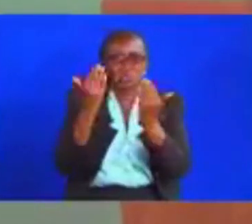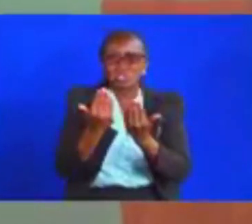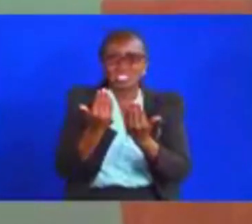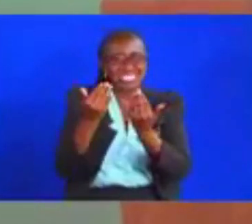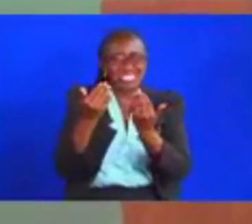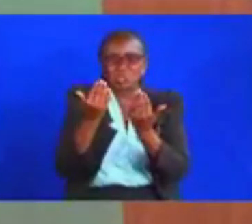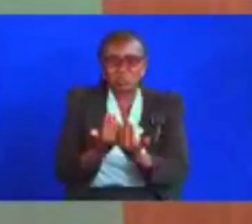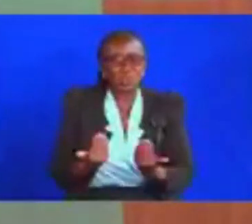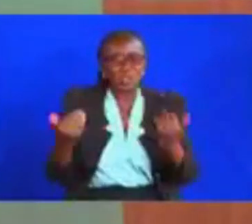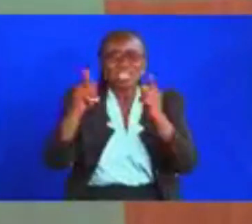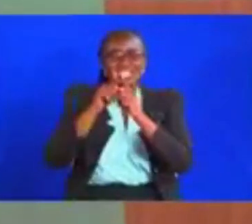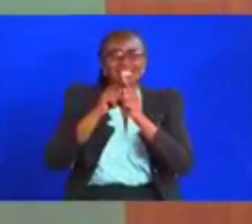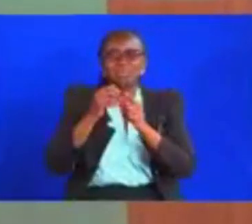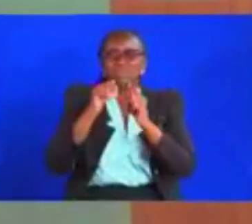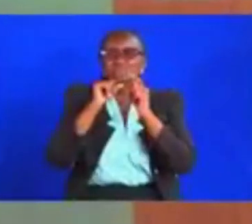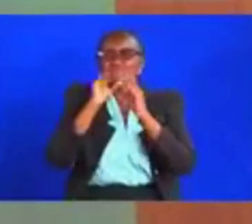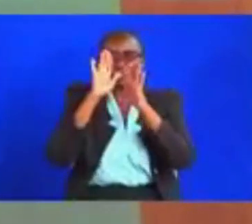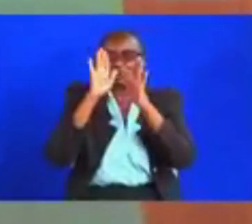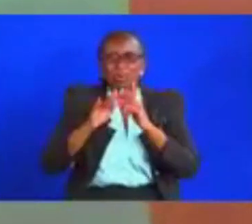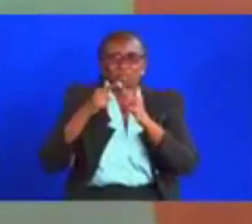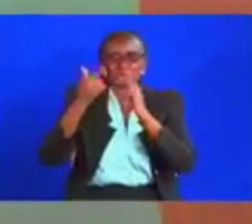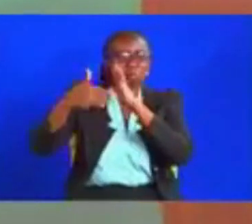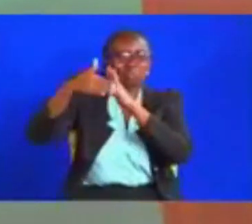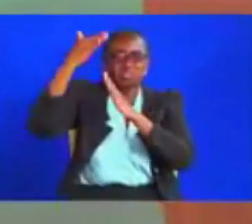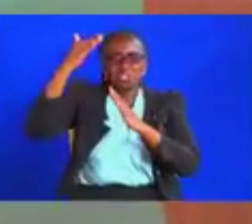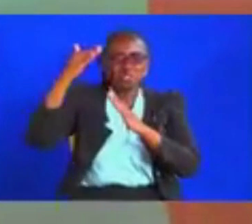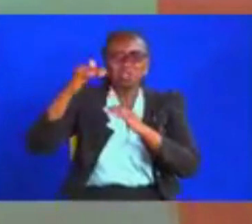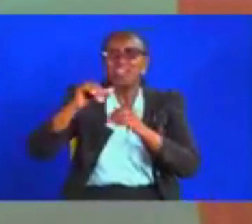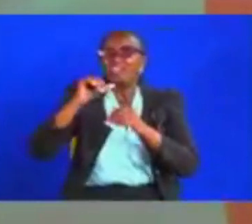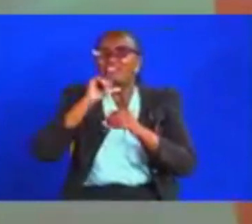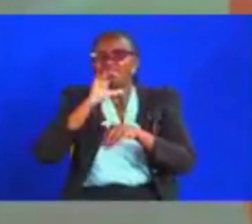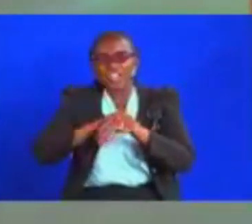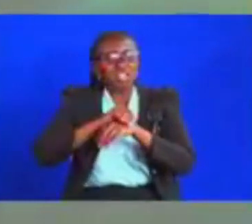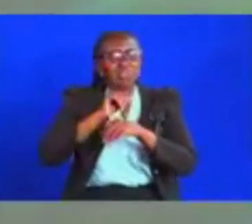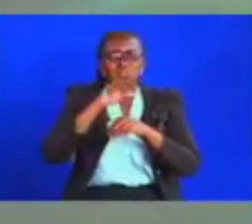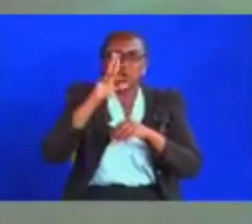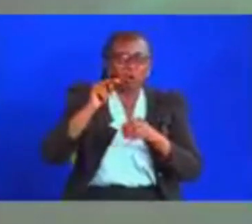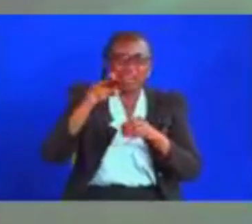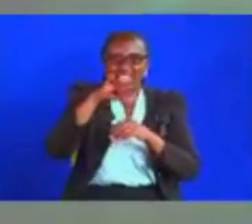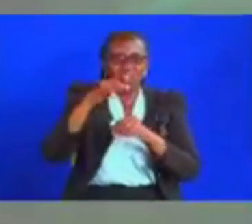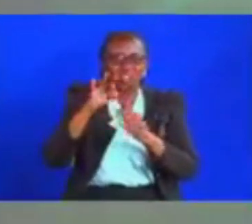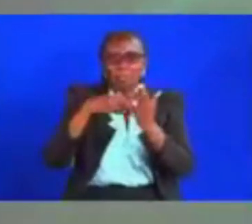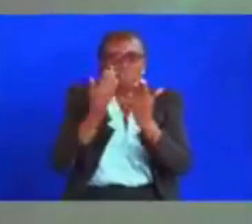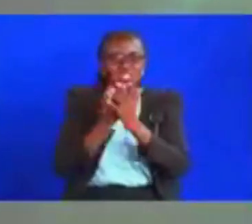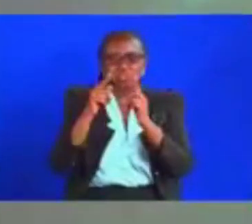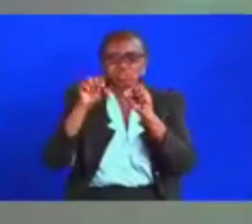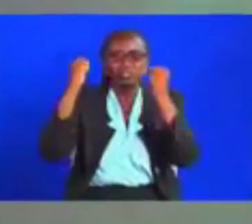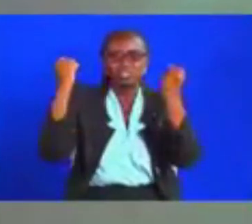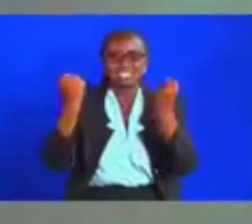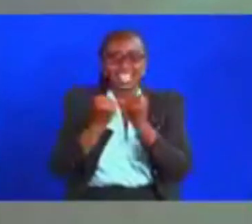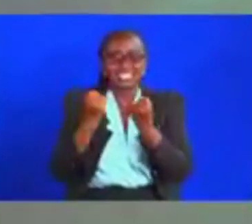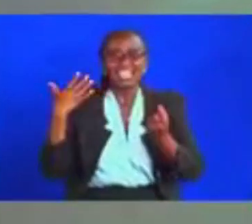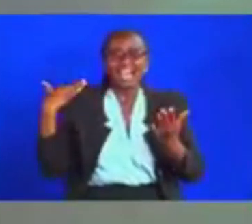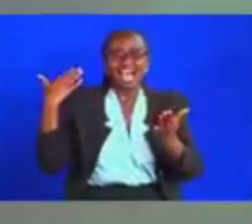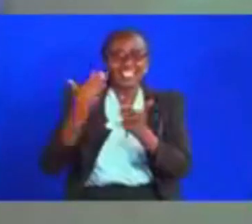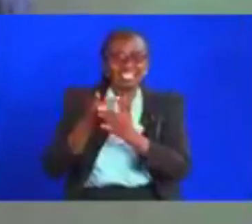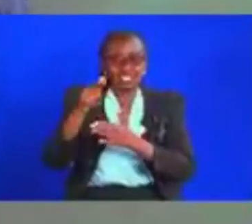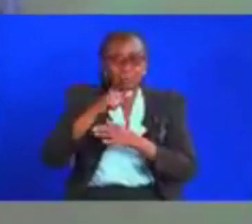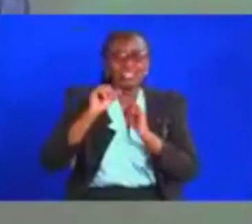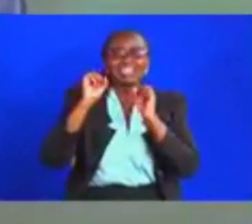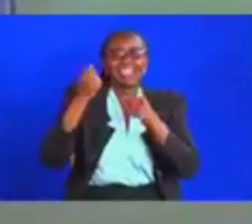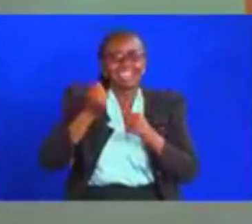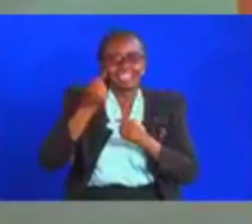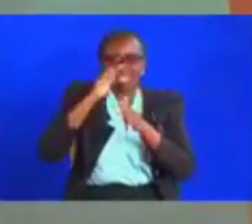no point of application to professionals, finds no point of application to a society, until we are able to capture